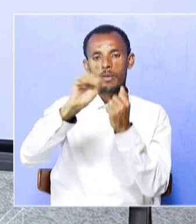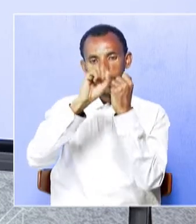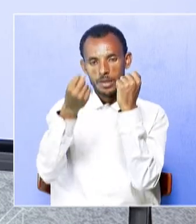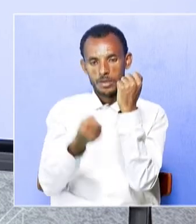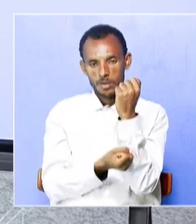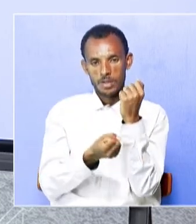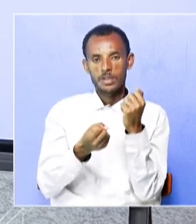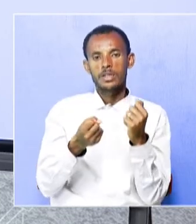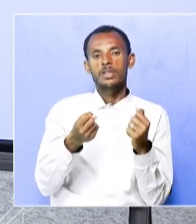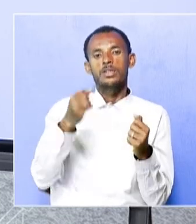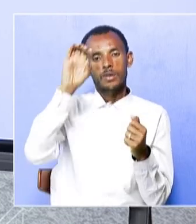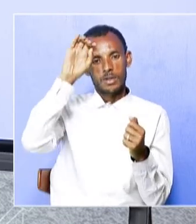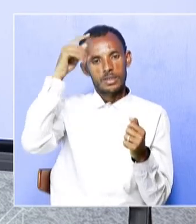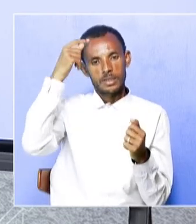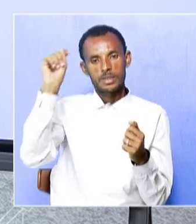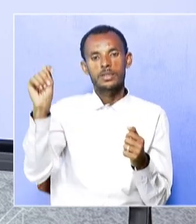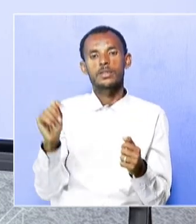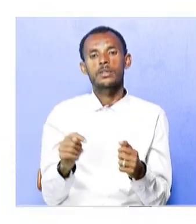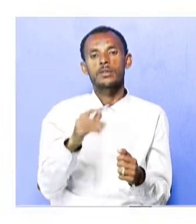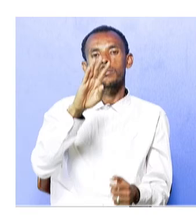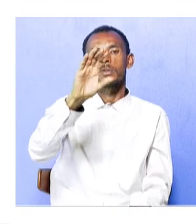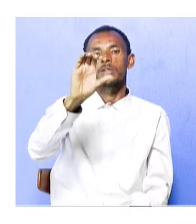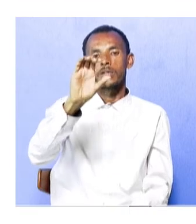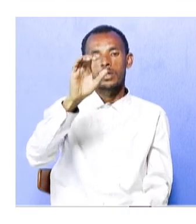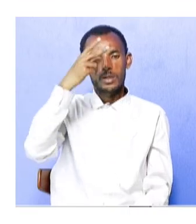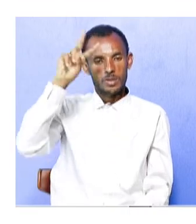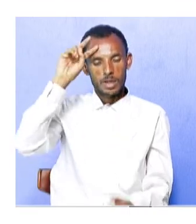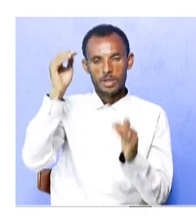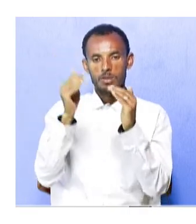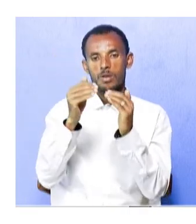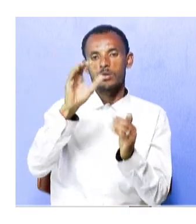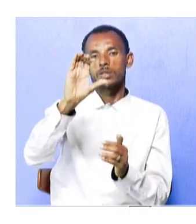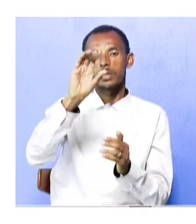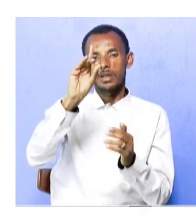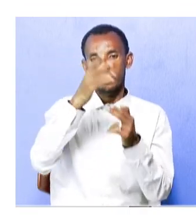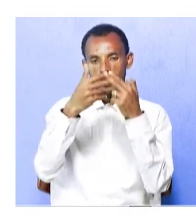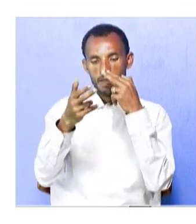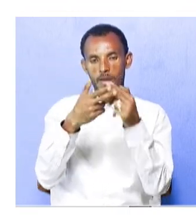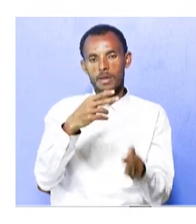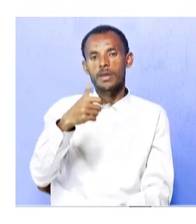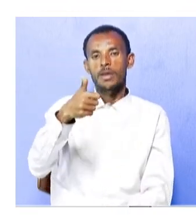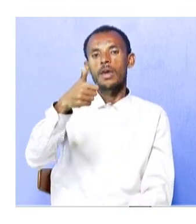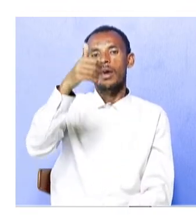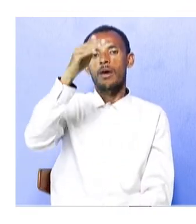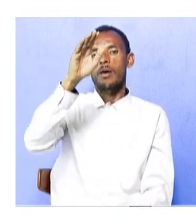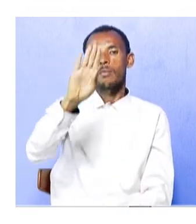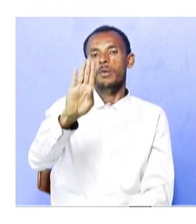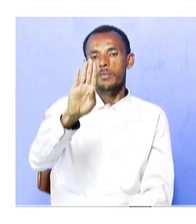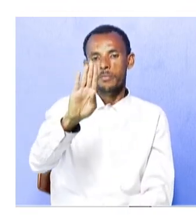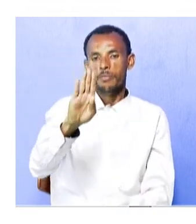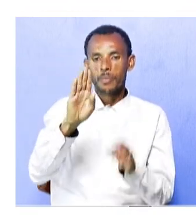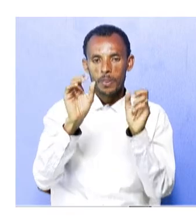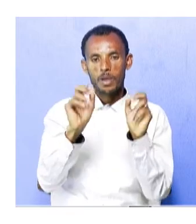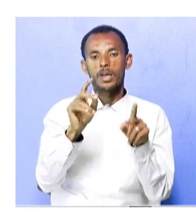thing, right? So BC square is equal to CD times AB.